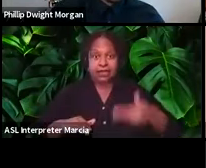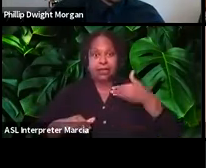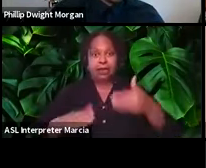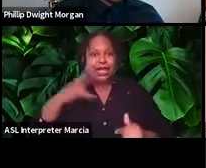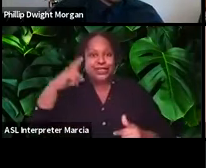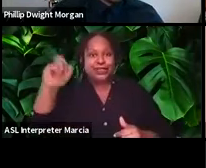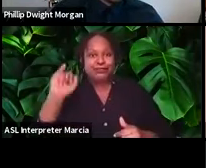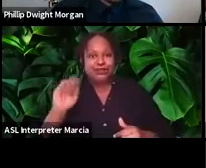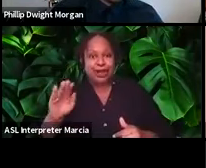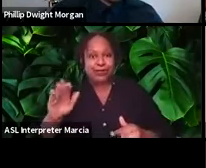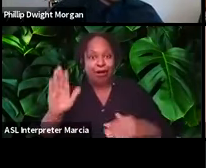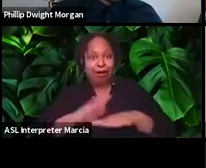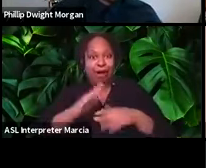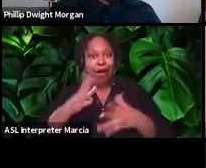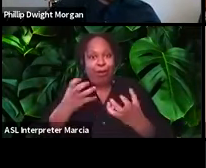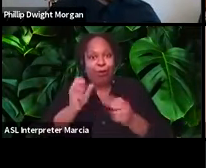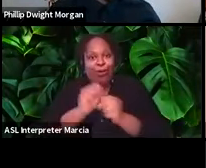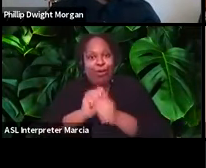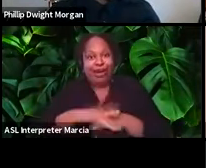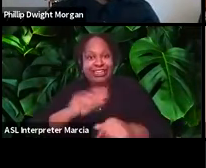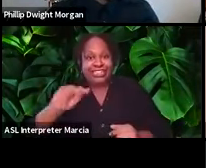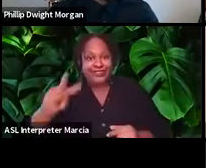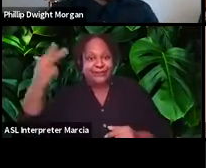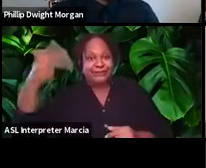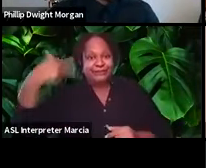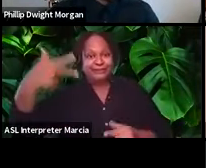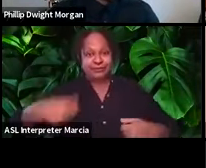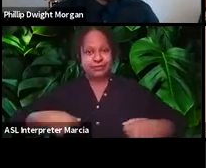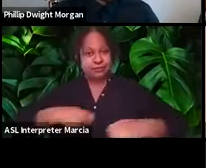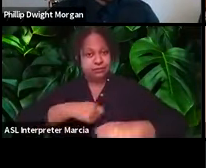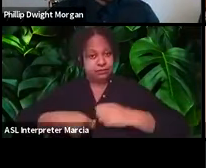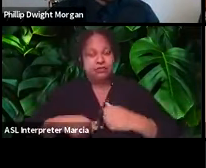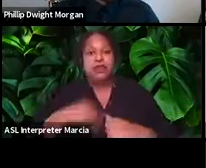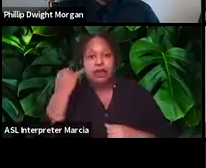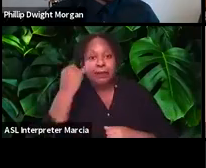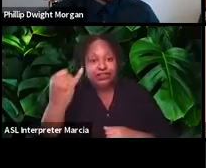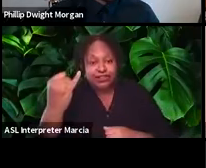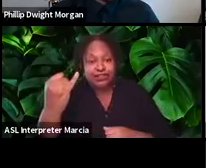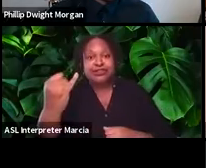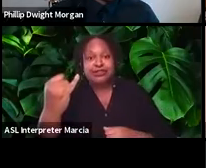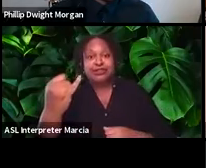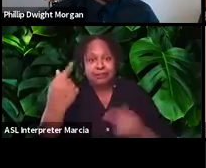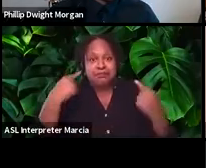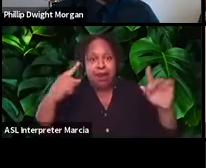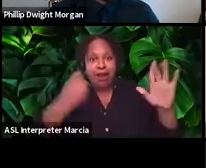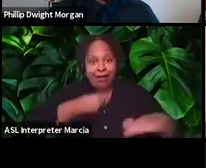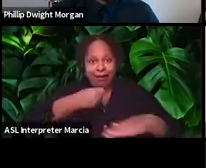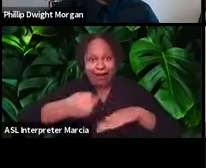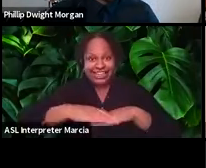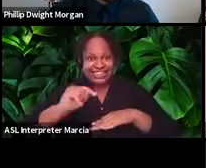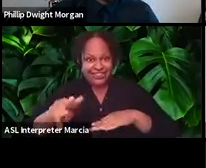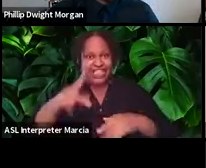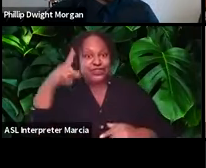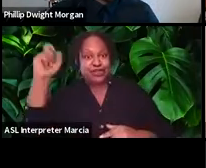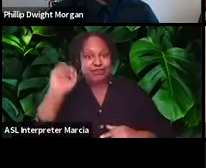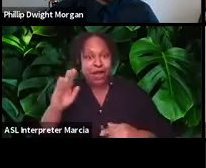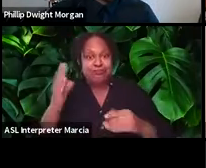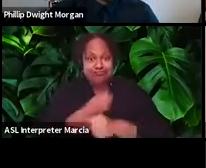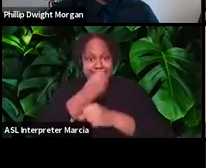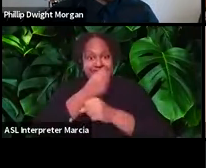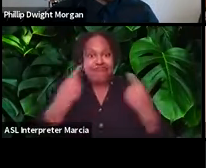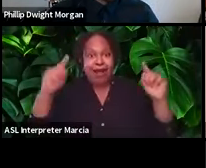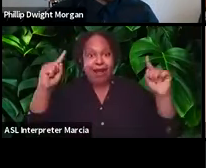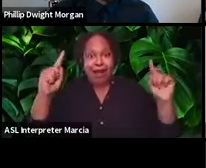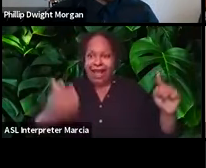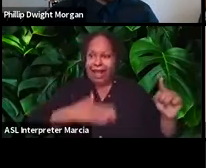job was to be on television. And imagine getting on television, you get the dream job, you're like, oh my goodness, I'm